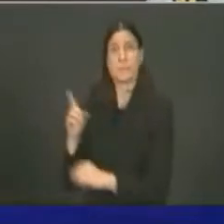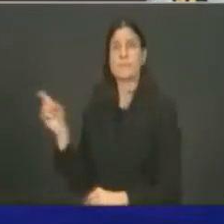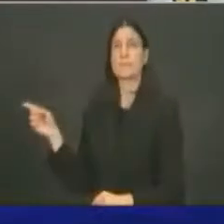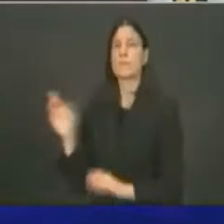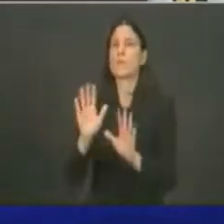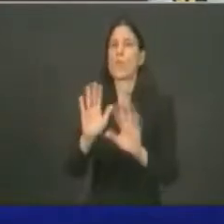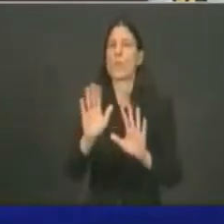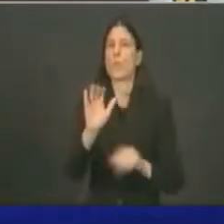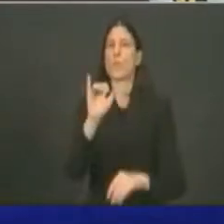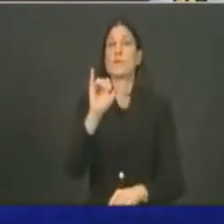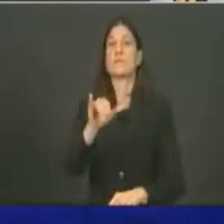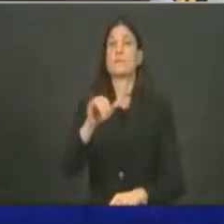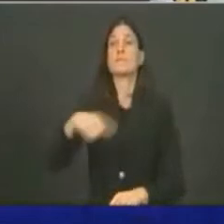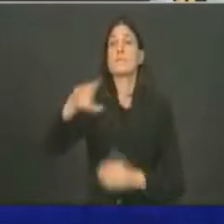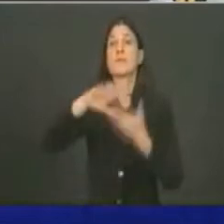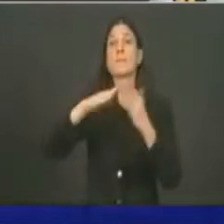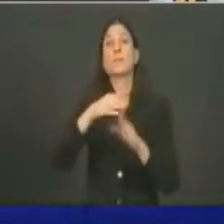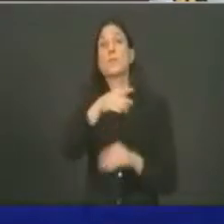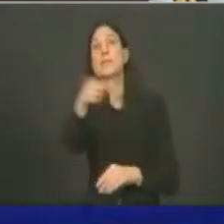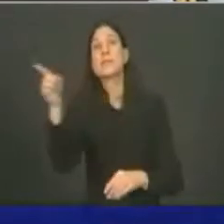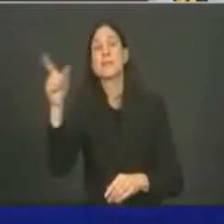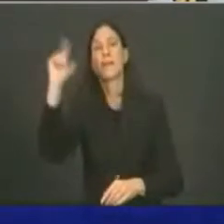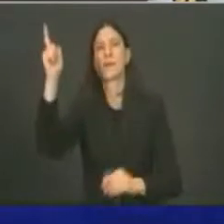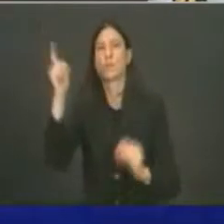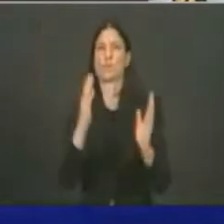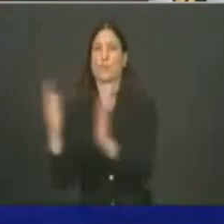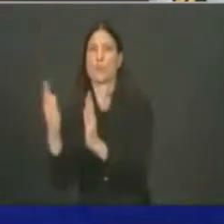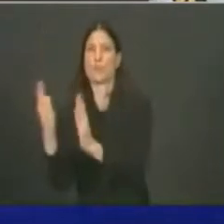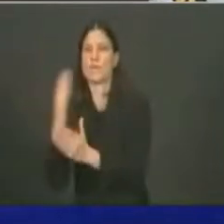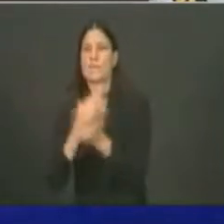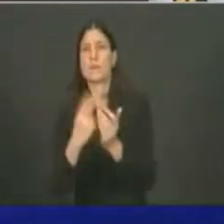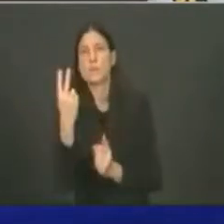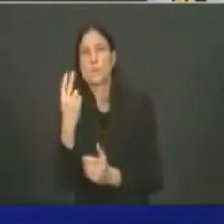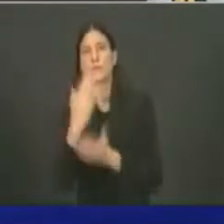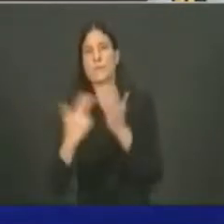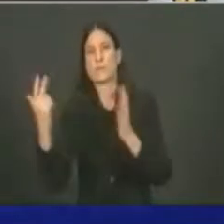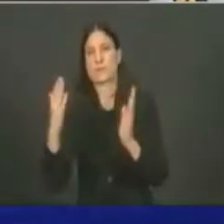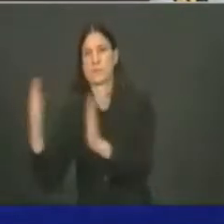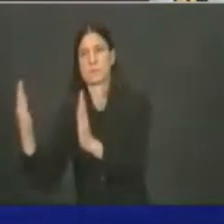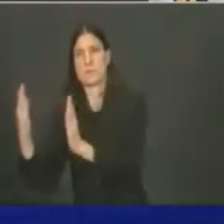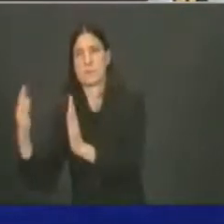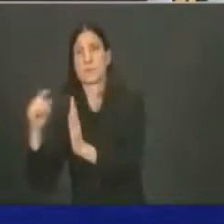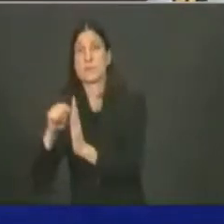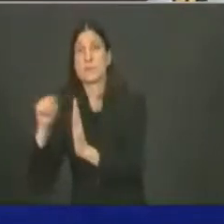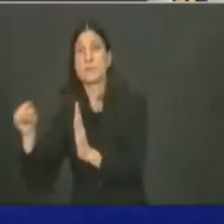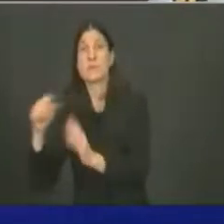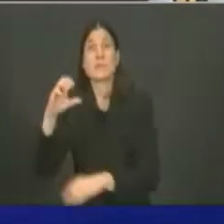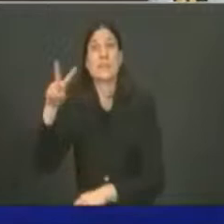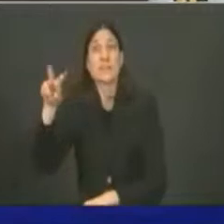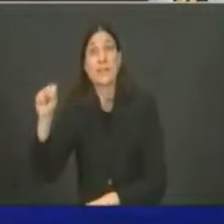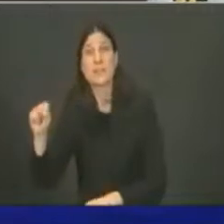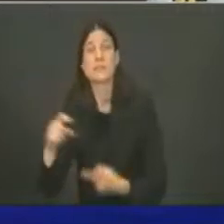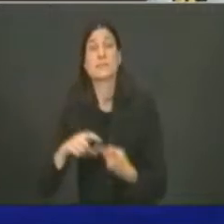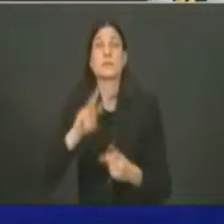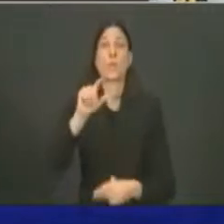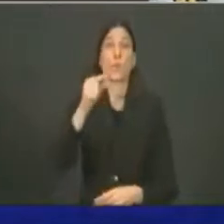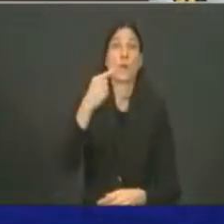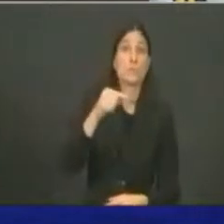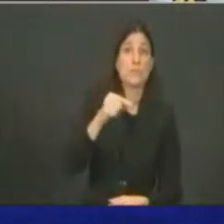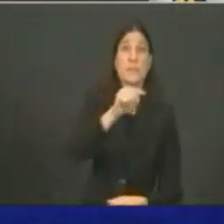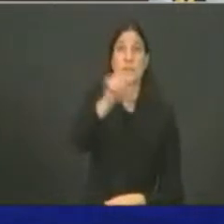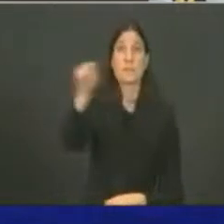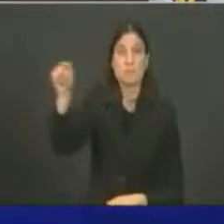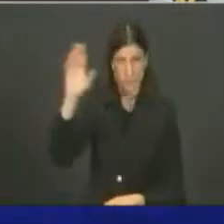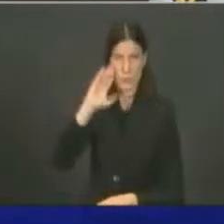as many people as possible, we want to be as creative as we can, and absolutely pharmacies that are valuable